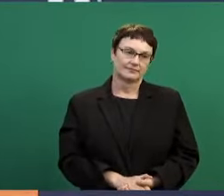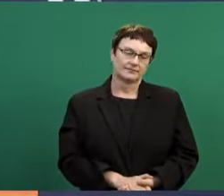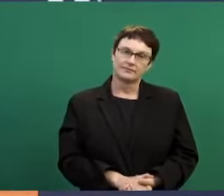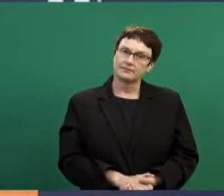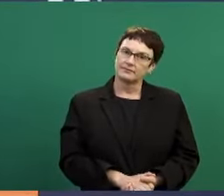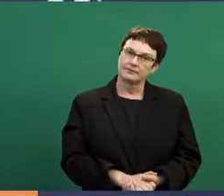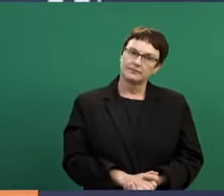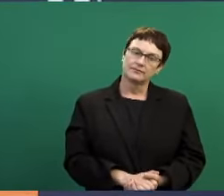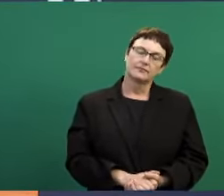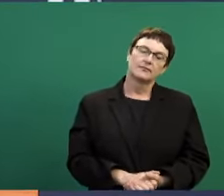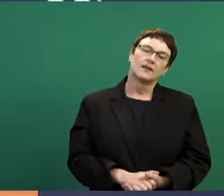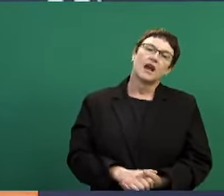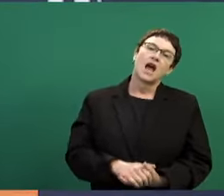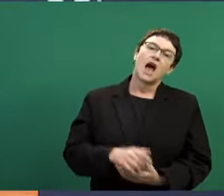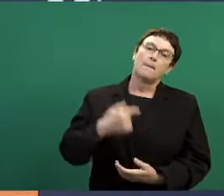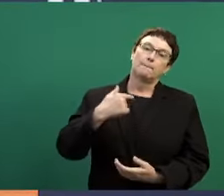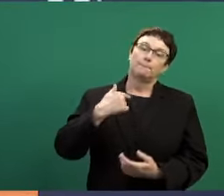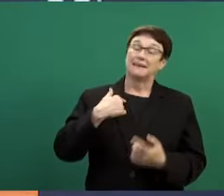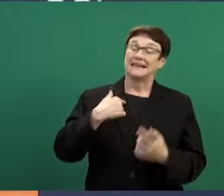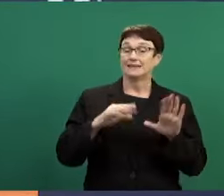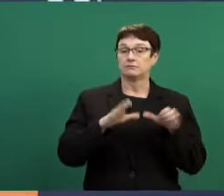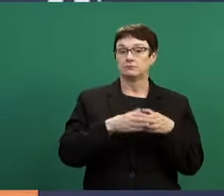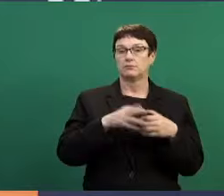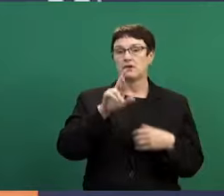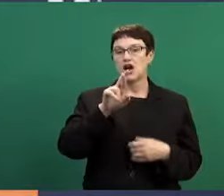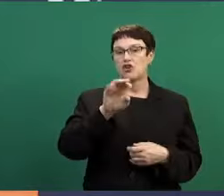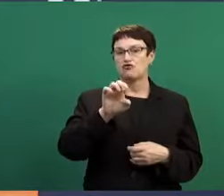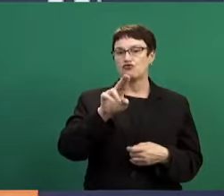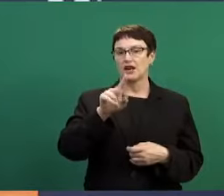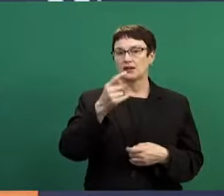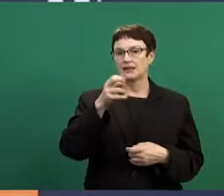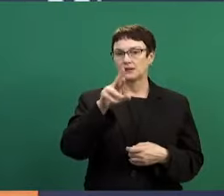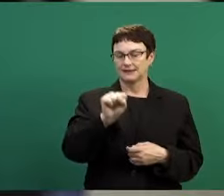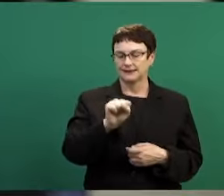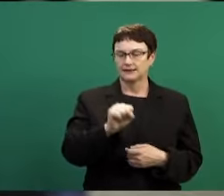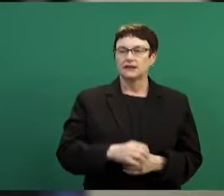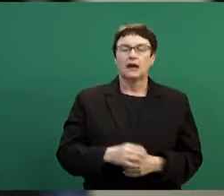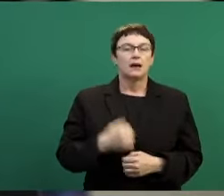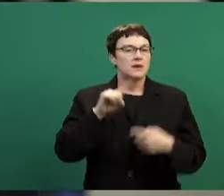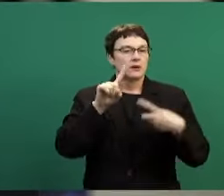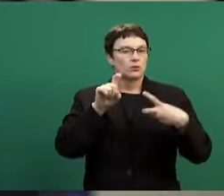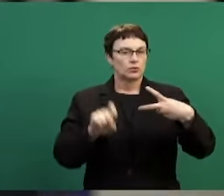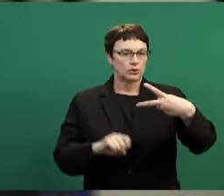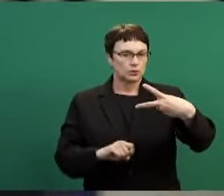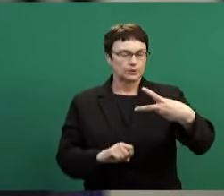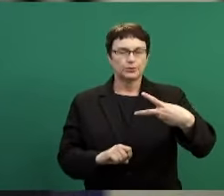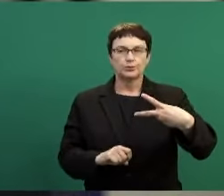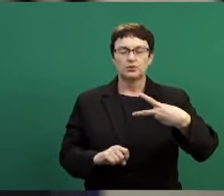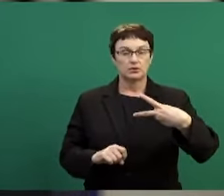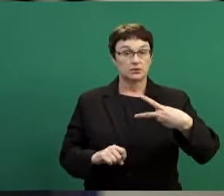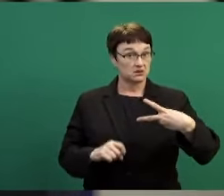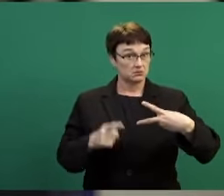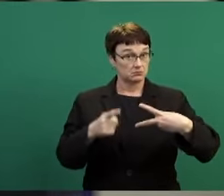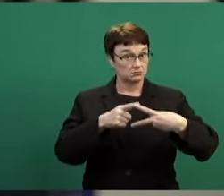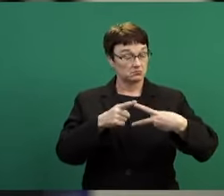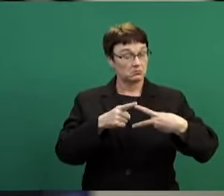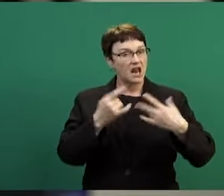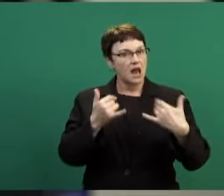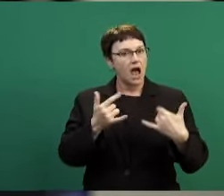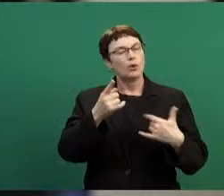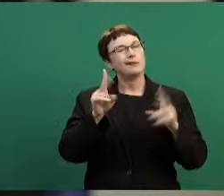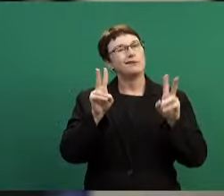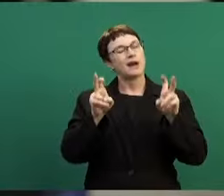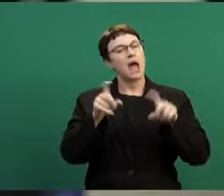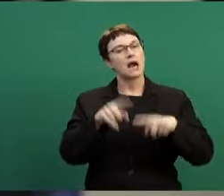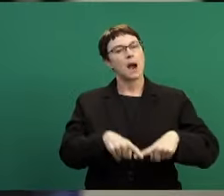Kopanogumbi from Reuters. Two quick questions. My first is this still just a pause, or can